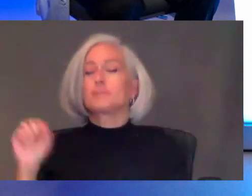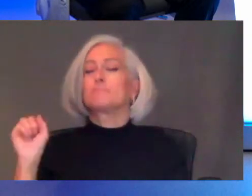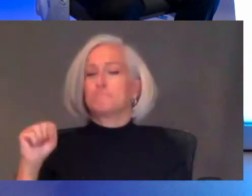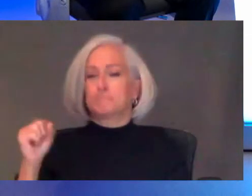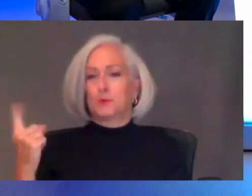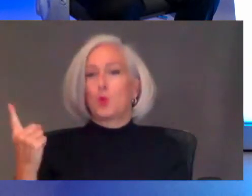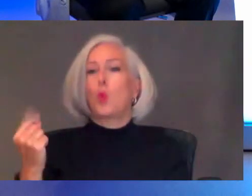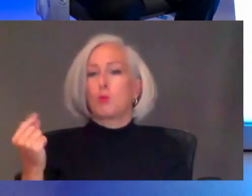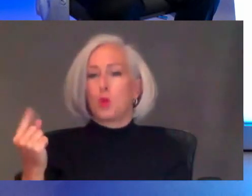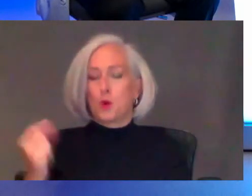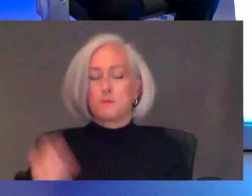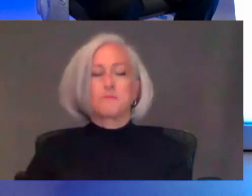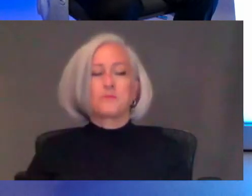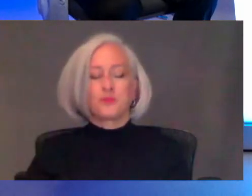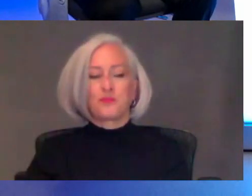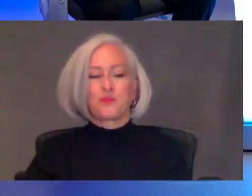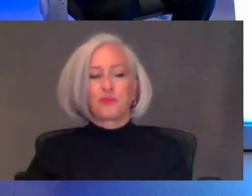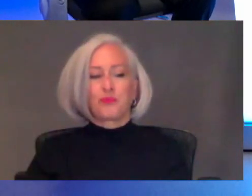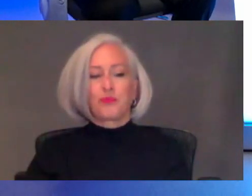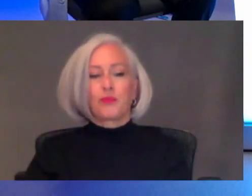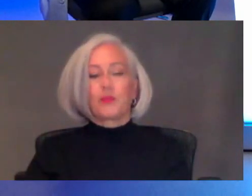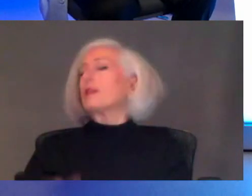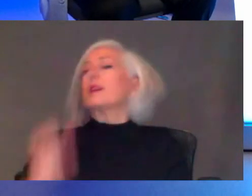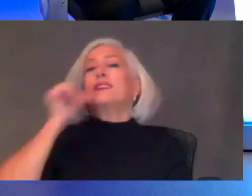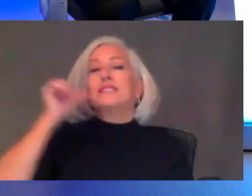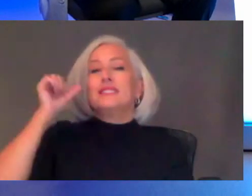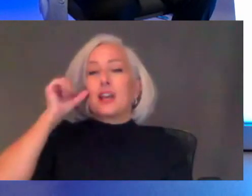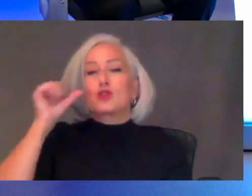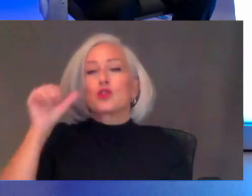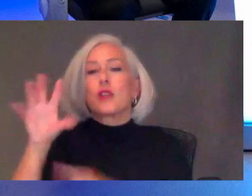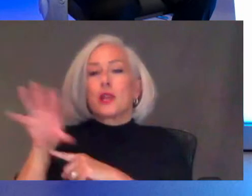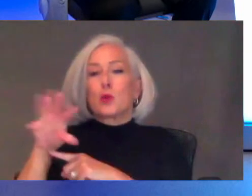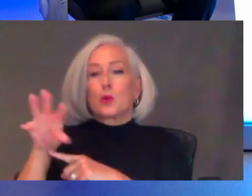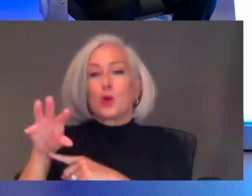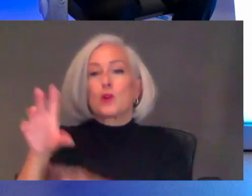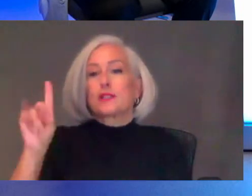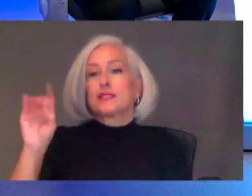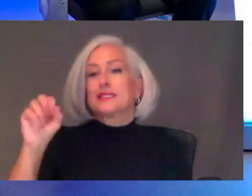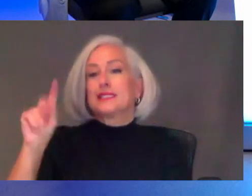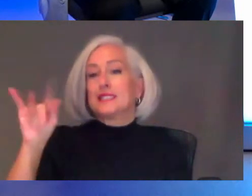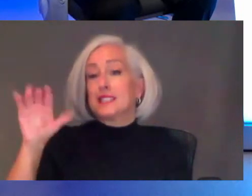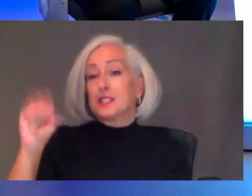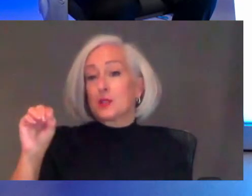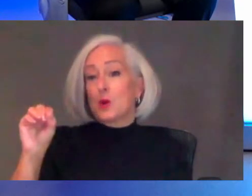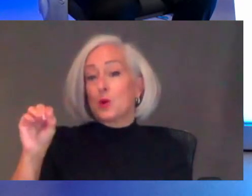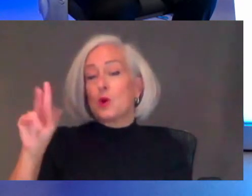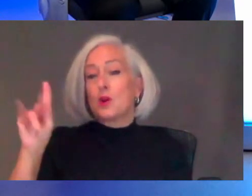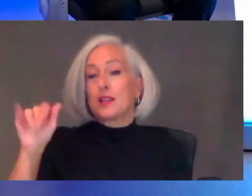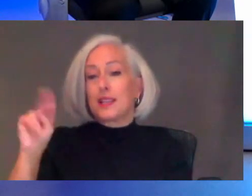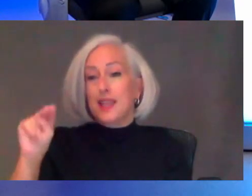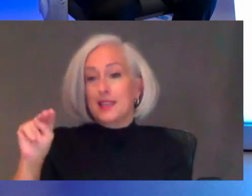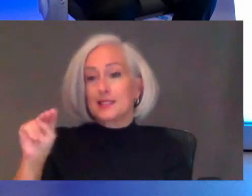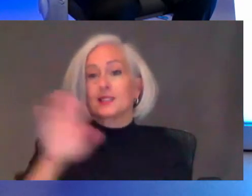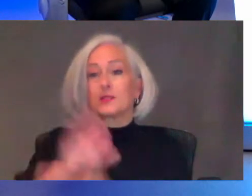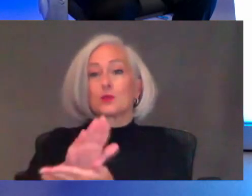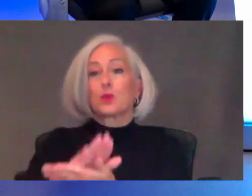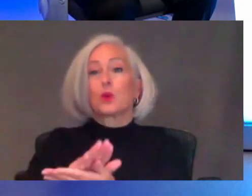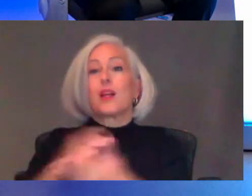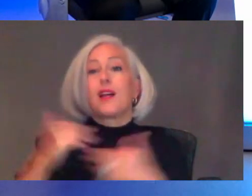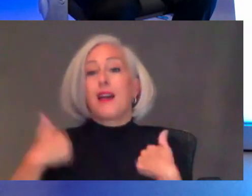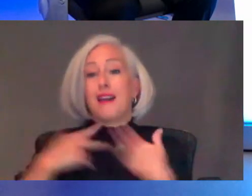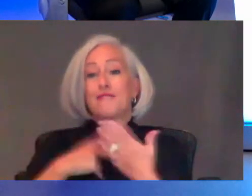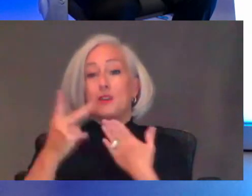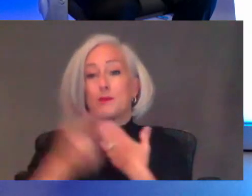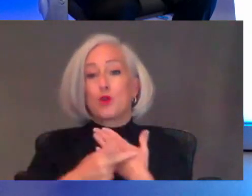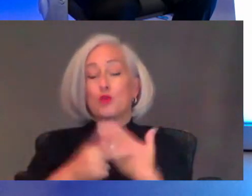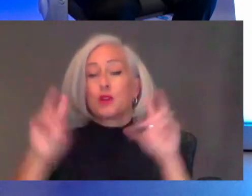school. I'm curious your thoughts on that, because I know that you say this is a multi-prong approach typically. Yeah, I think we have to be really